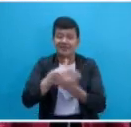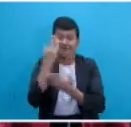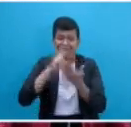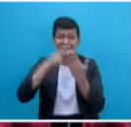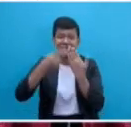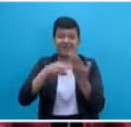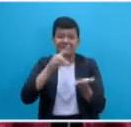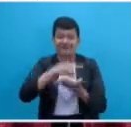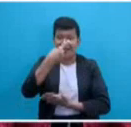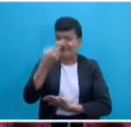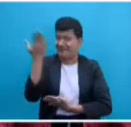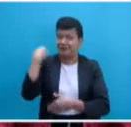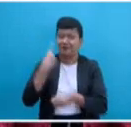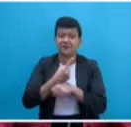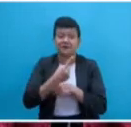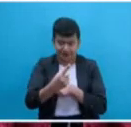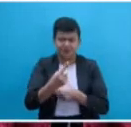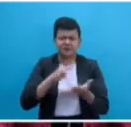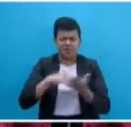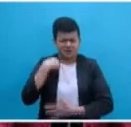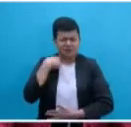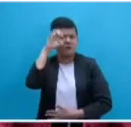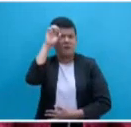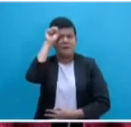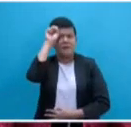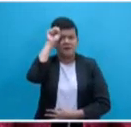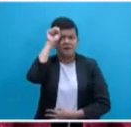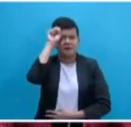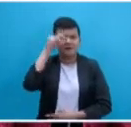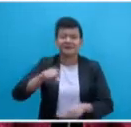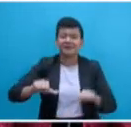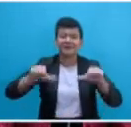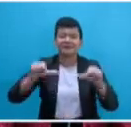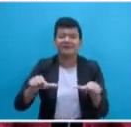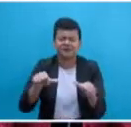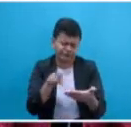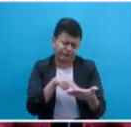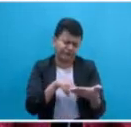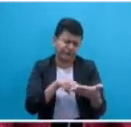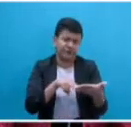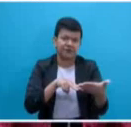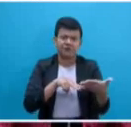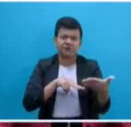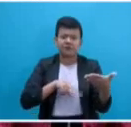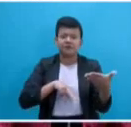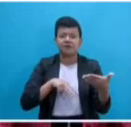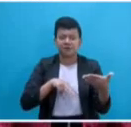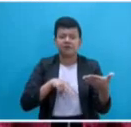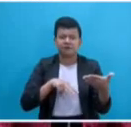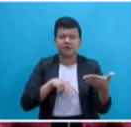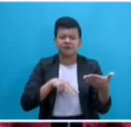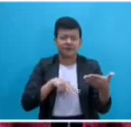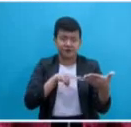remember the roll of honor read out by the President of the Returned Sailors and Ex-Servicemen Association of Fiji. In World